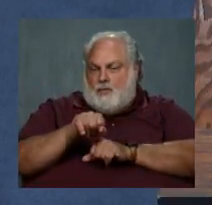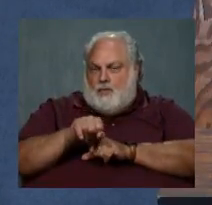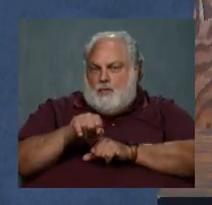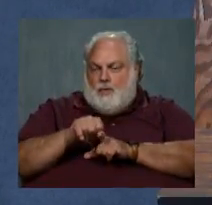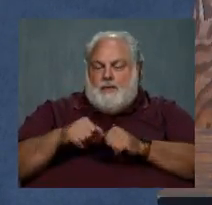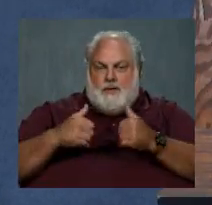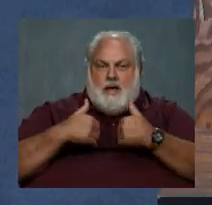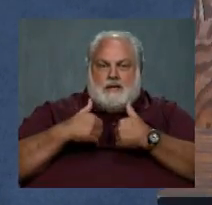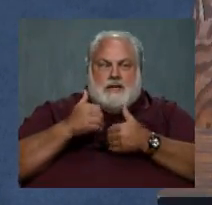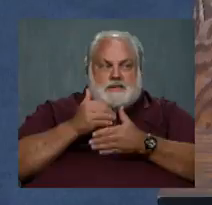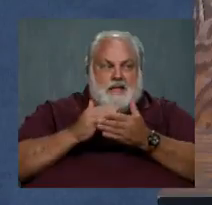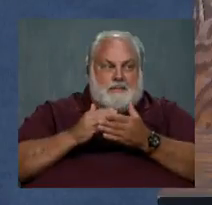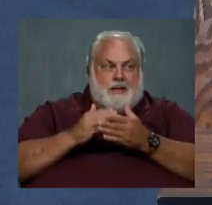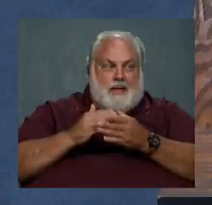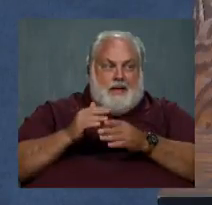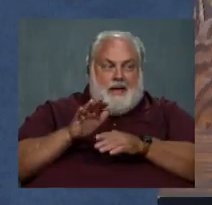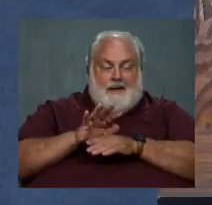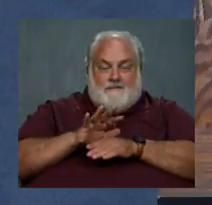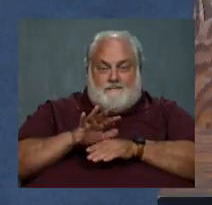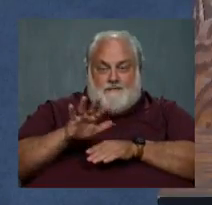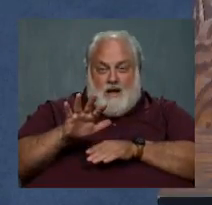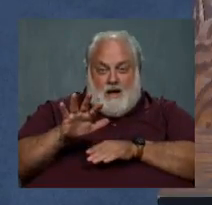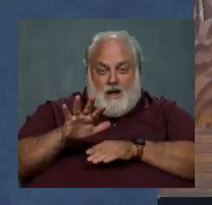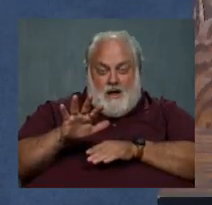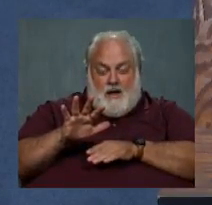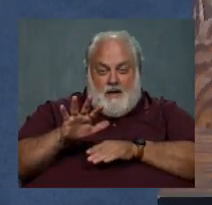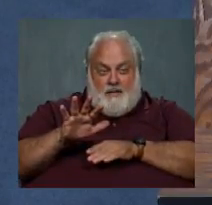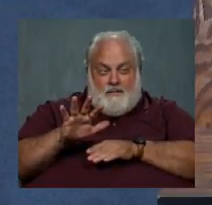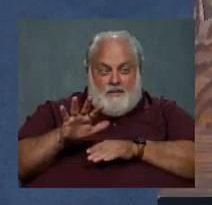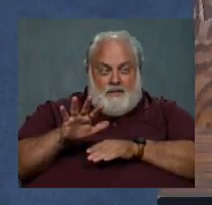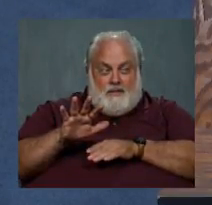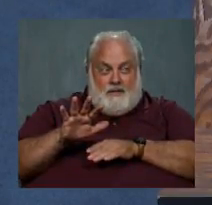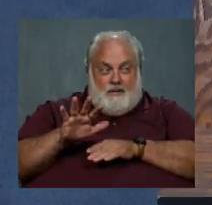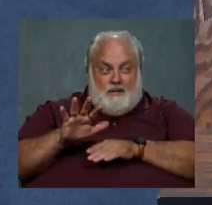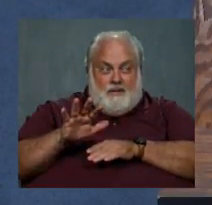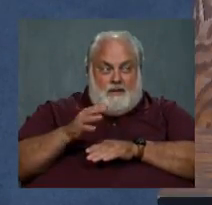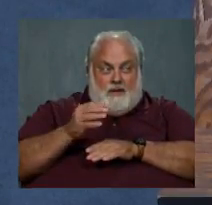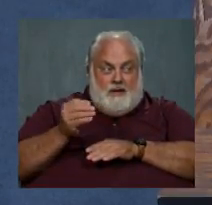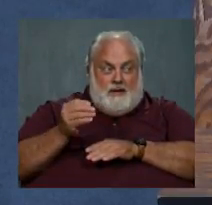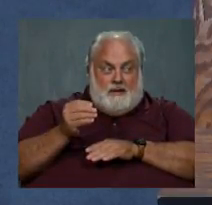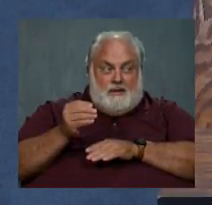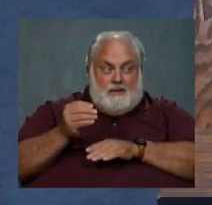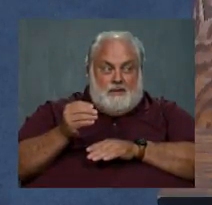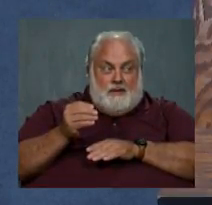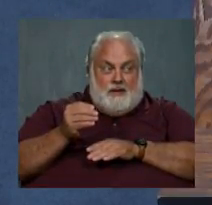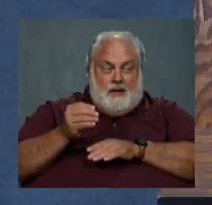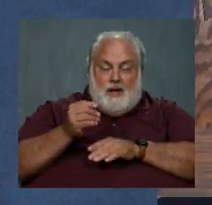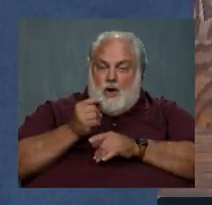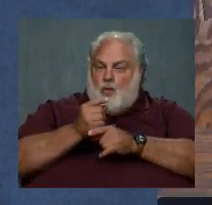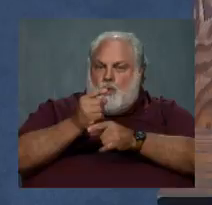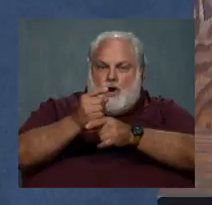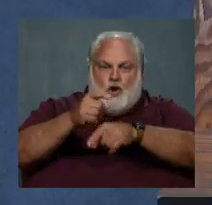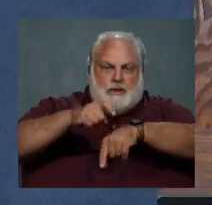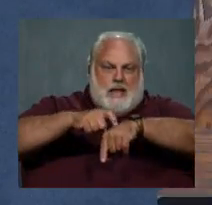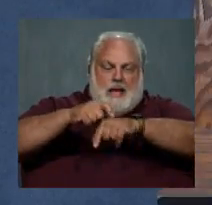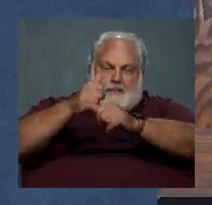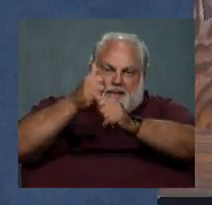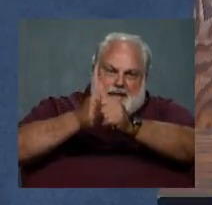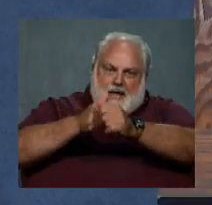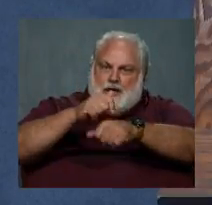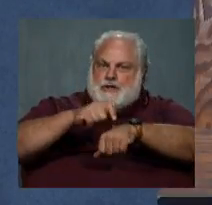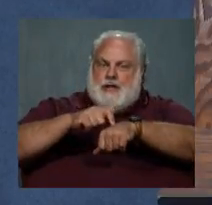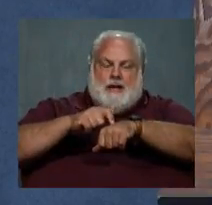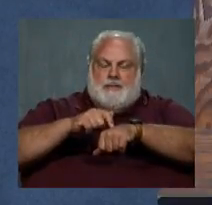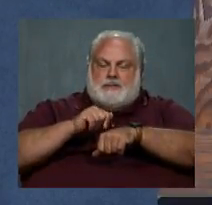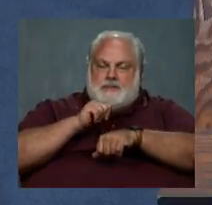actually had some meetings at 5, I believe. So we haven't had a standardized time, but